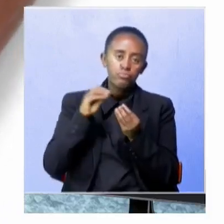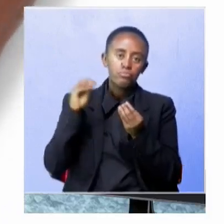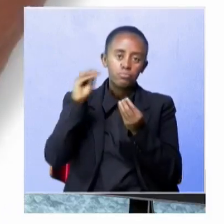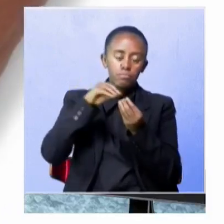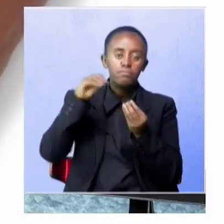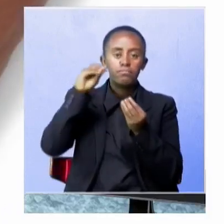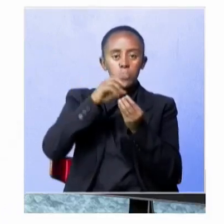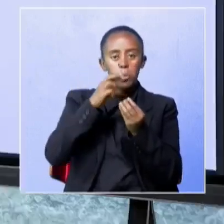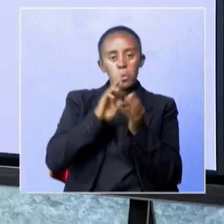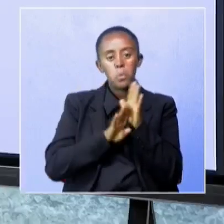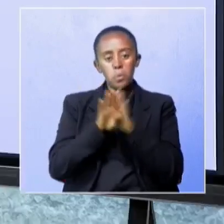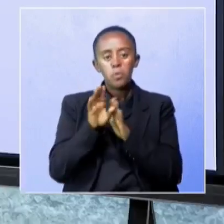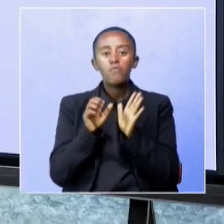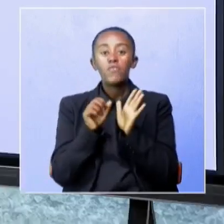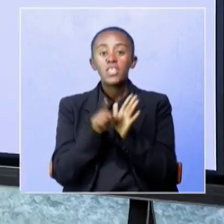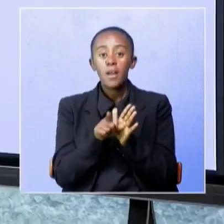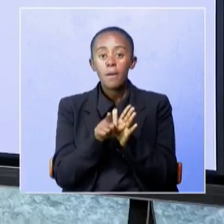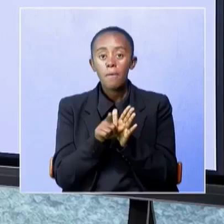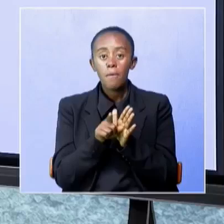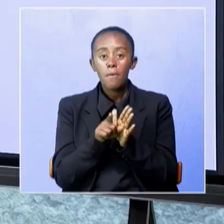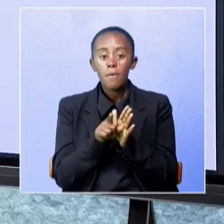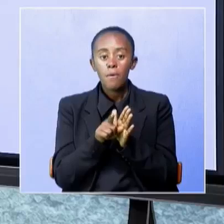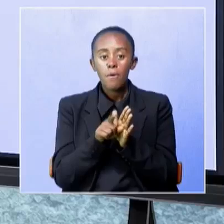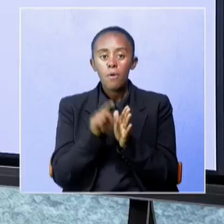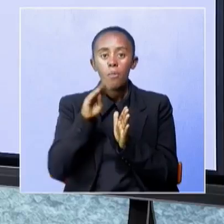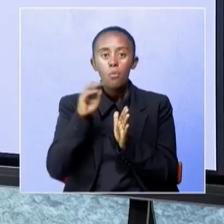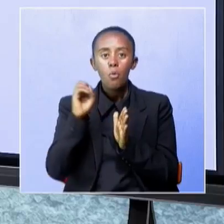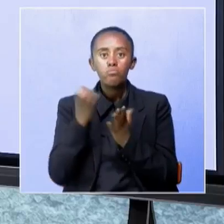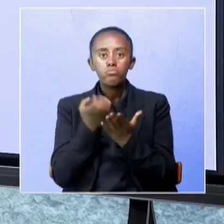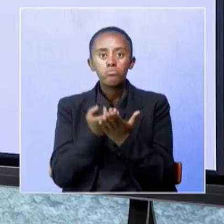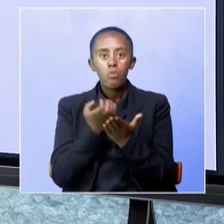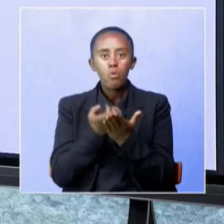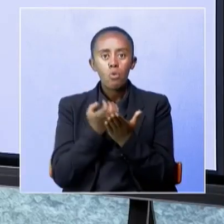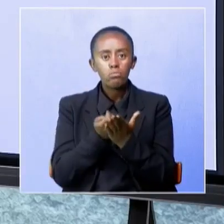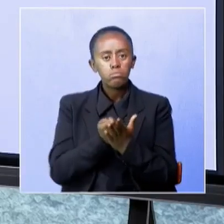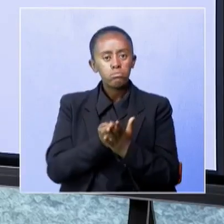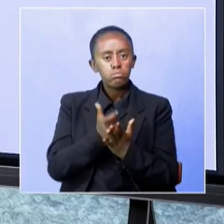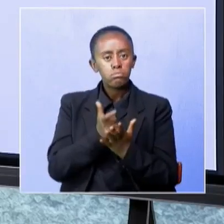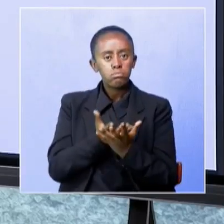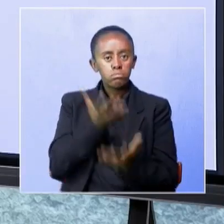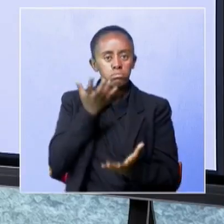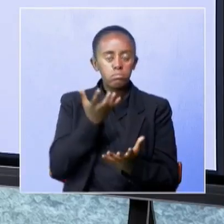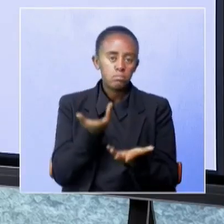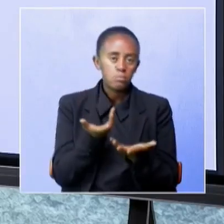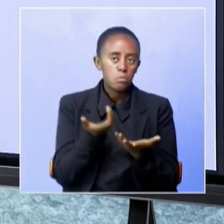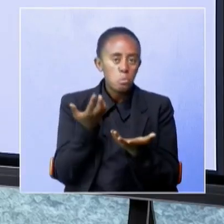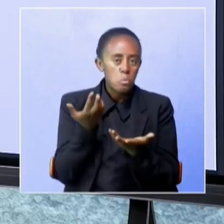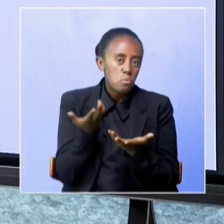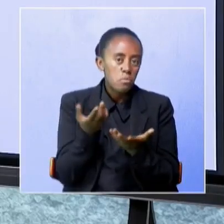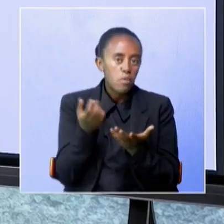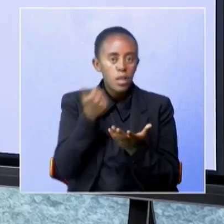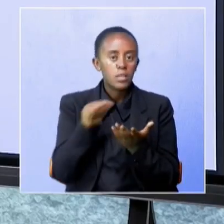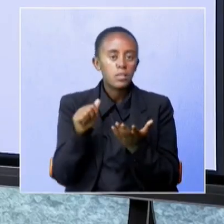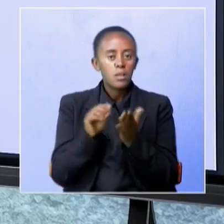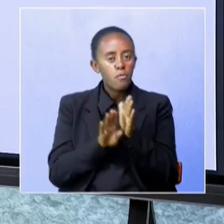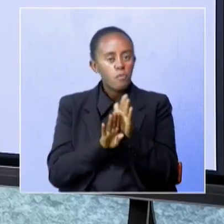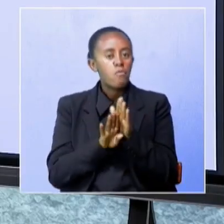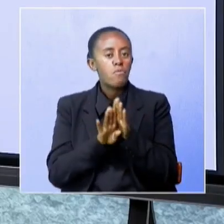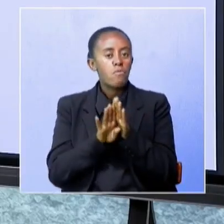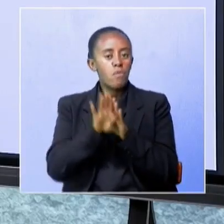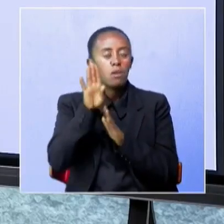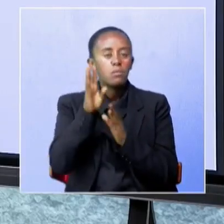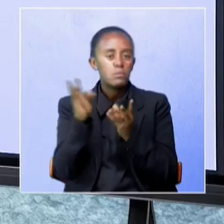It could be, for example, a boom of the economy. It could be anything, but it means a rise